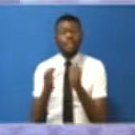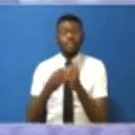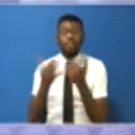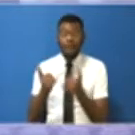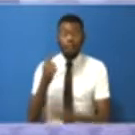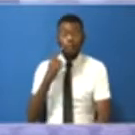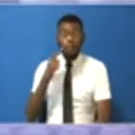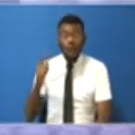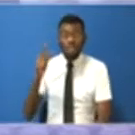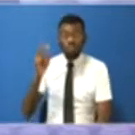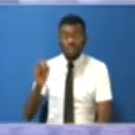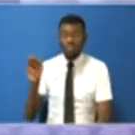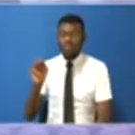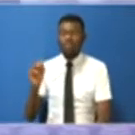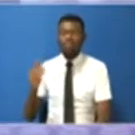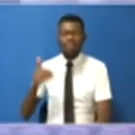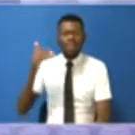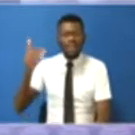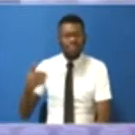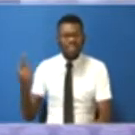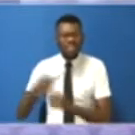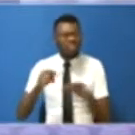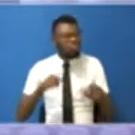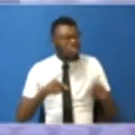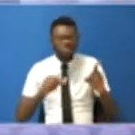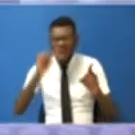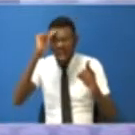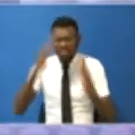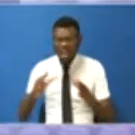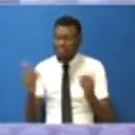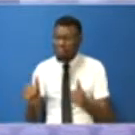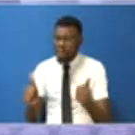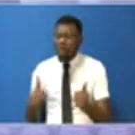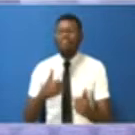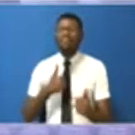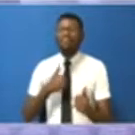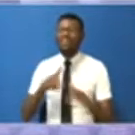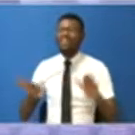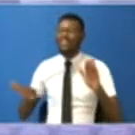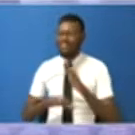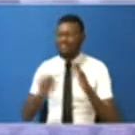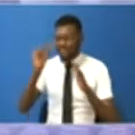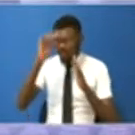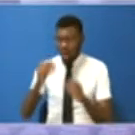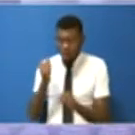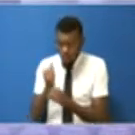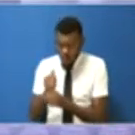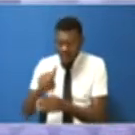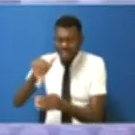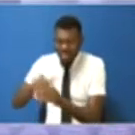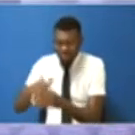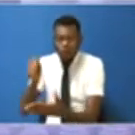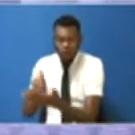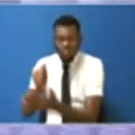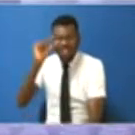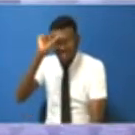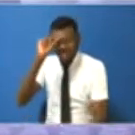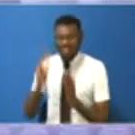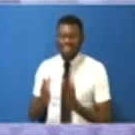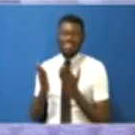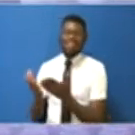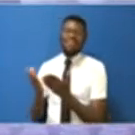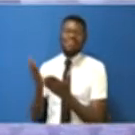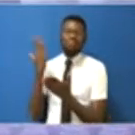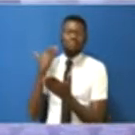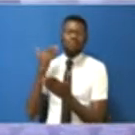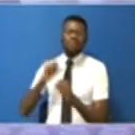120 million a day when i was deputy governor was in the governor's office thank you for that period when i was a